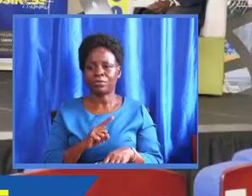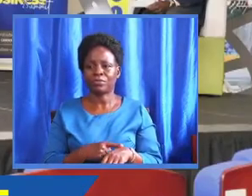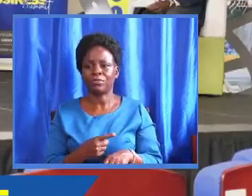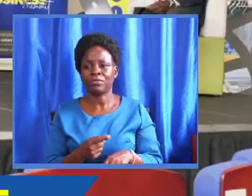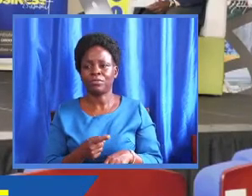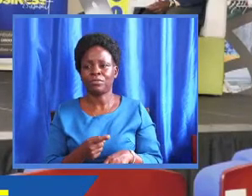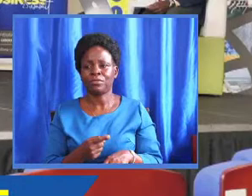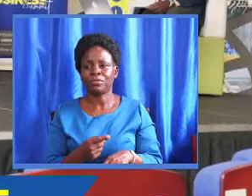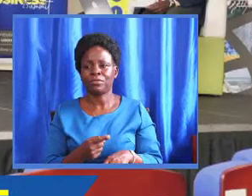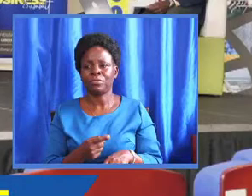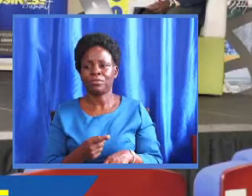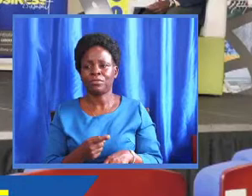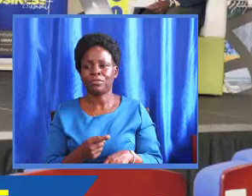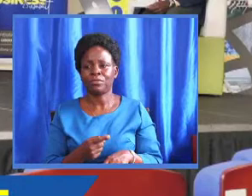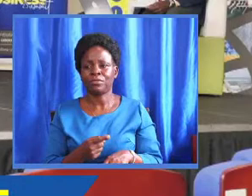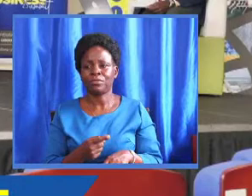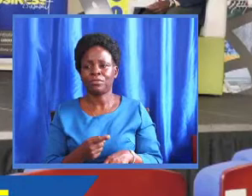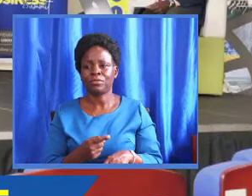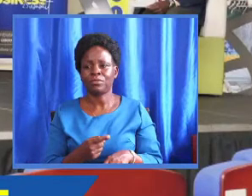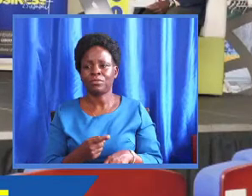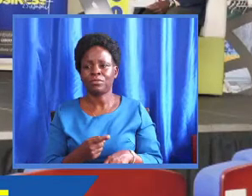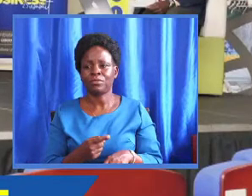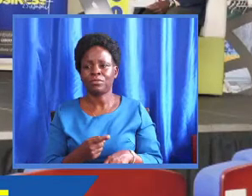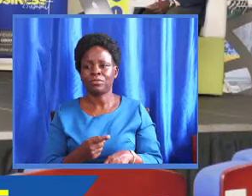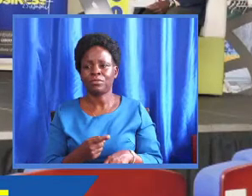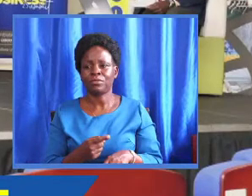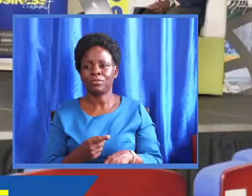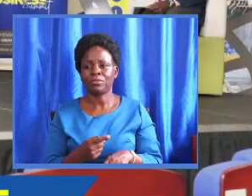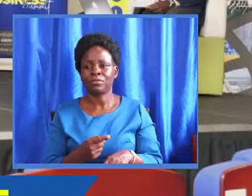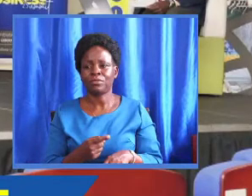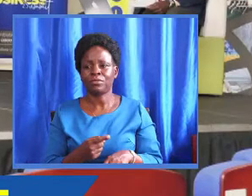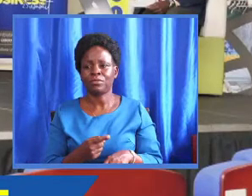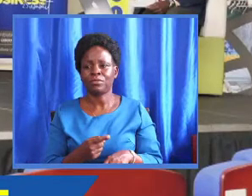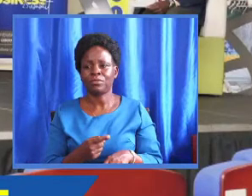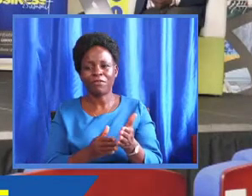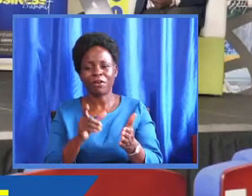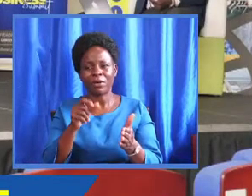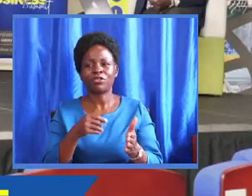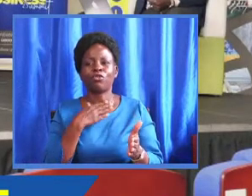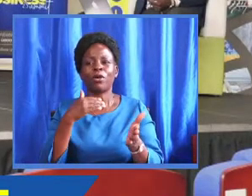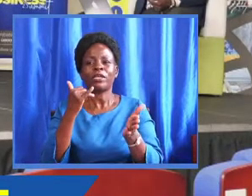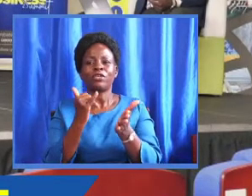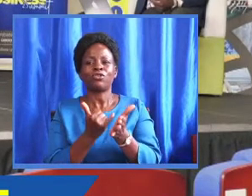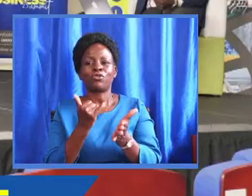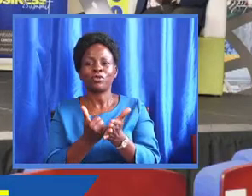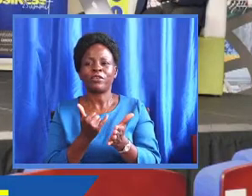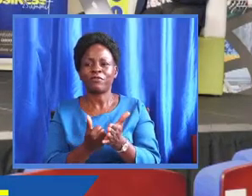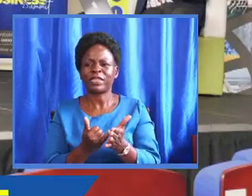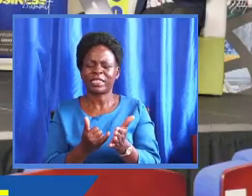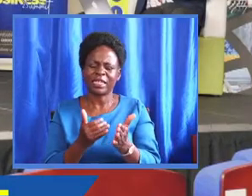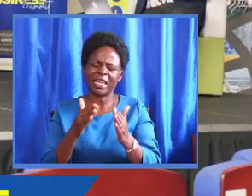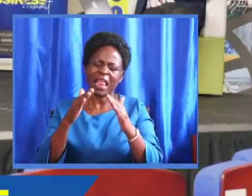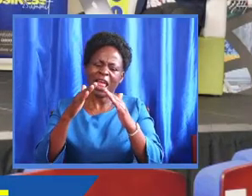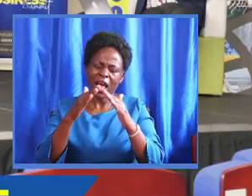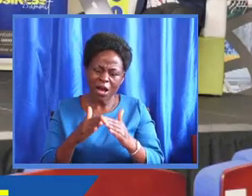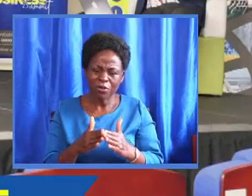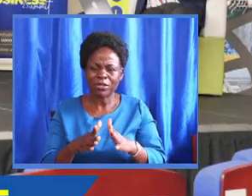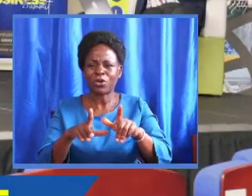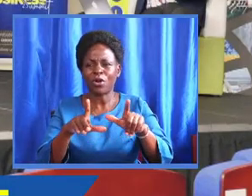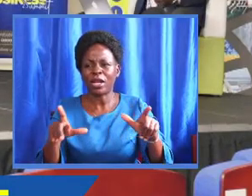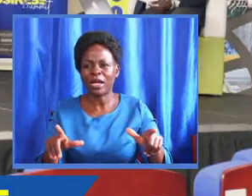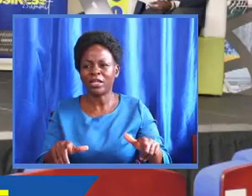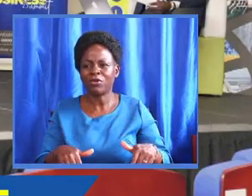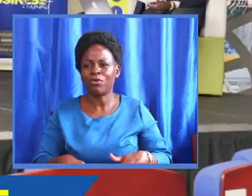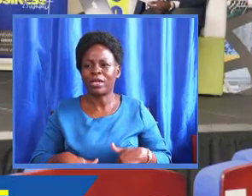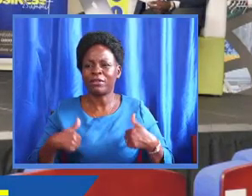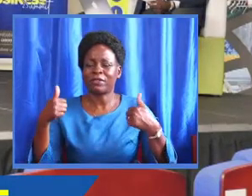part, I will ask on behalf of a person who wants to invest in real estate, who lives in, let's